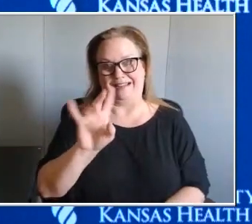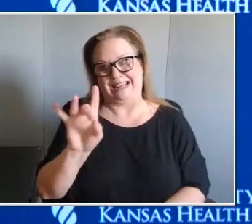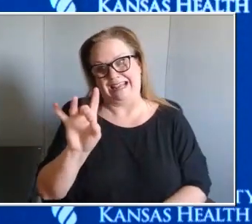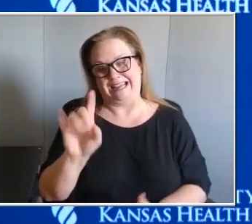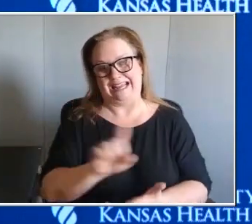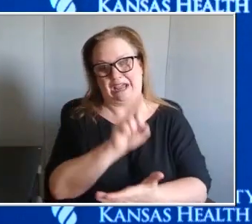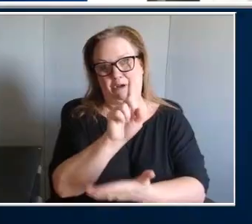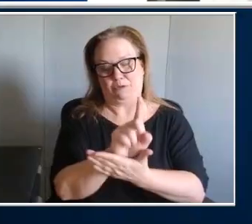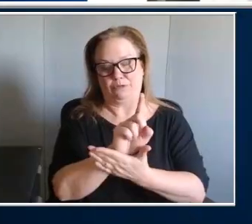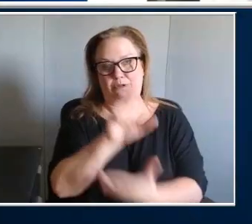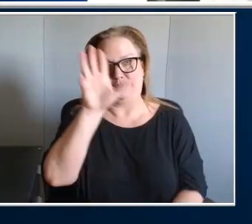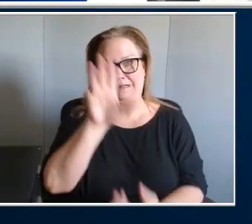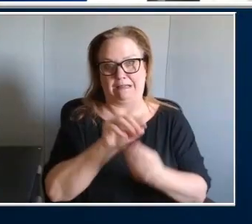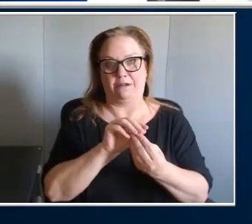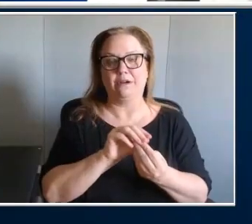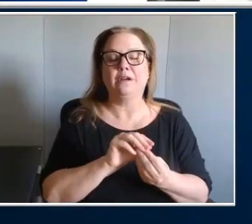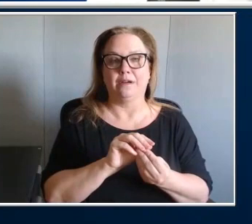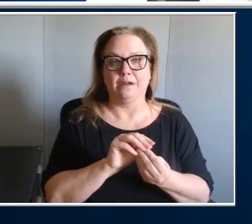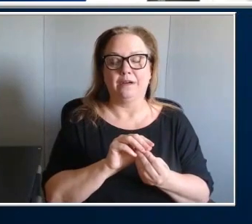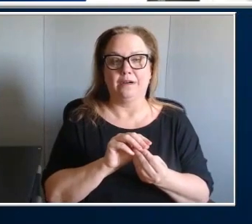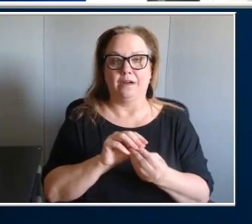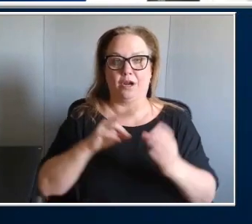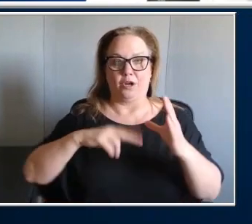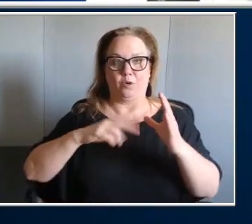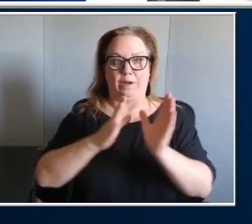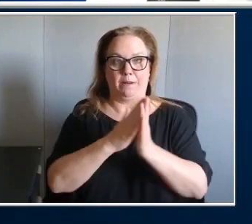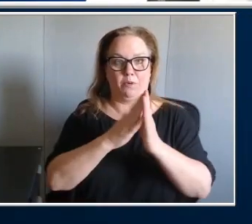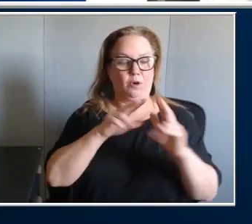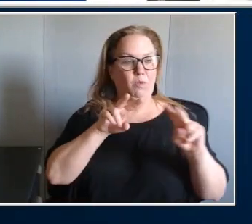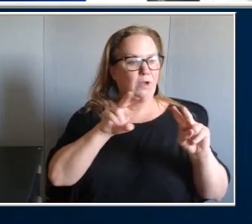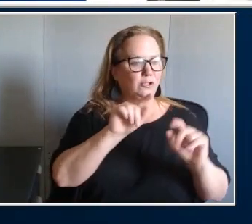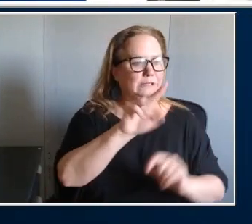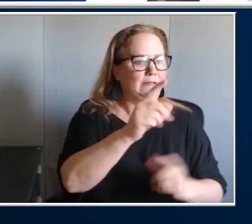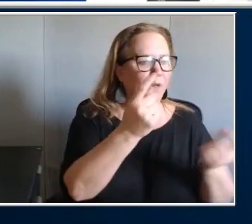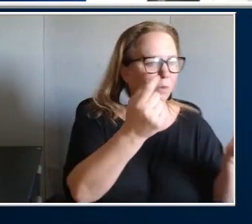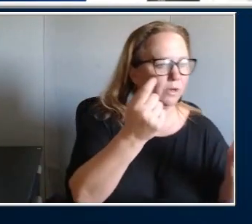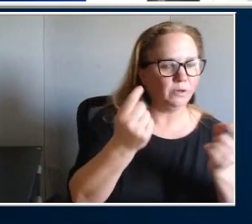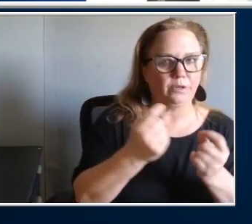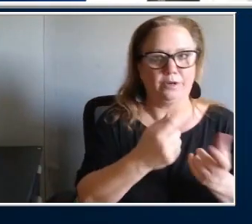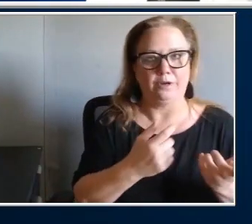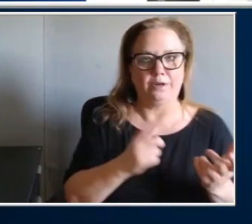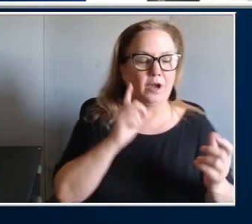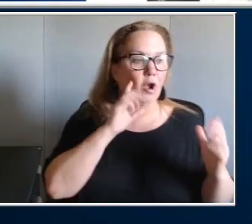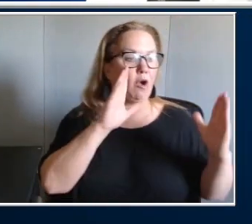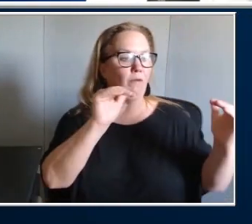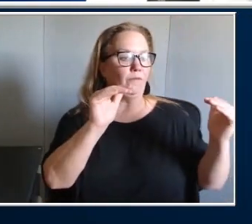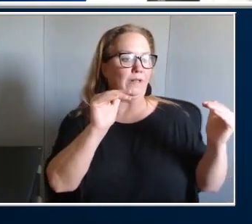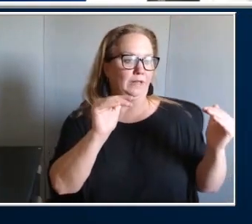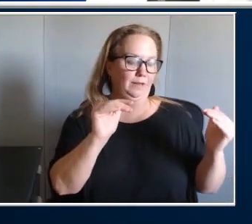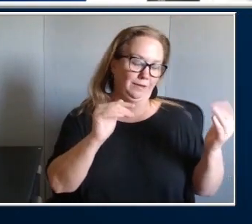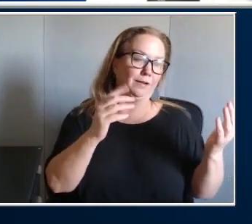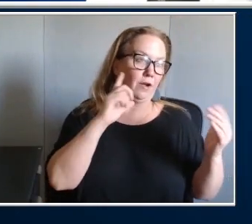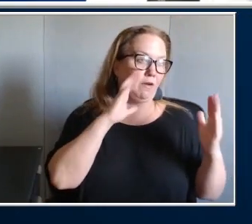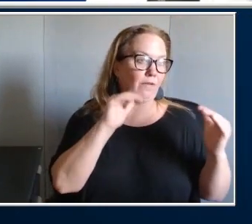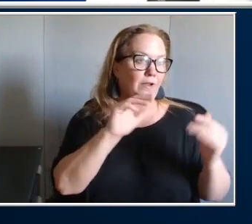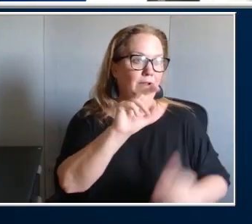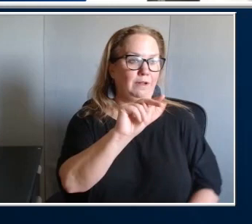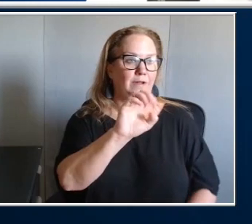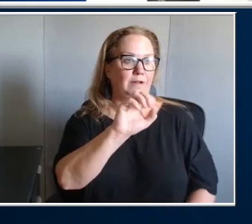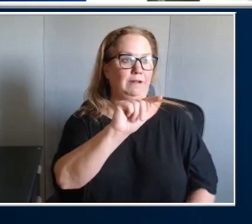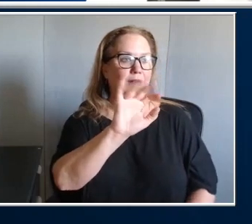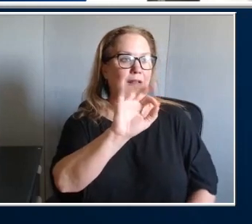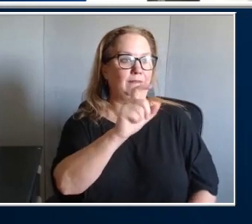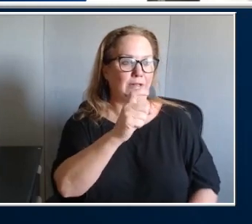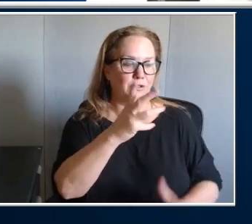these chambers. And when you're in the chamber, you're reading a book, watching TV, what's going on around you? Hopefully you have some Netflix series you want to catch up